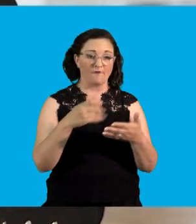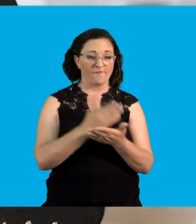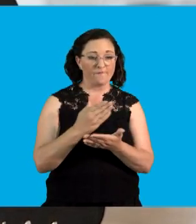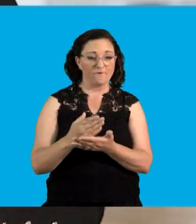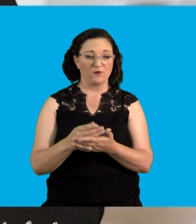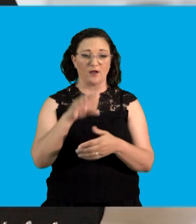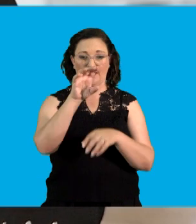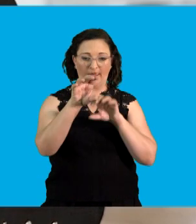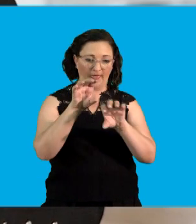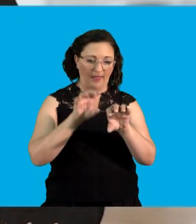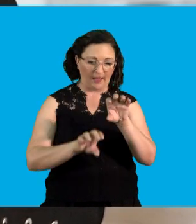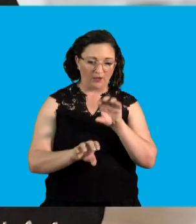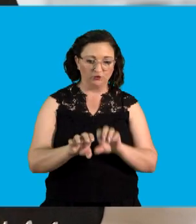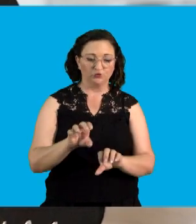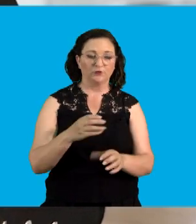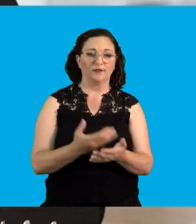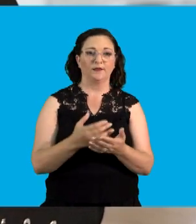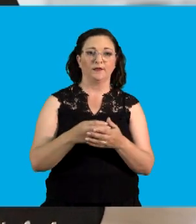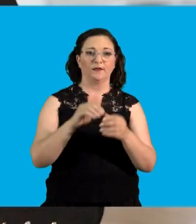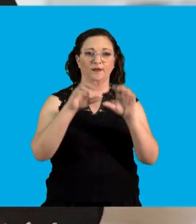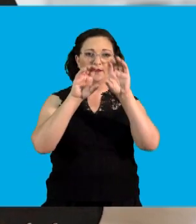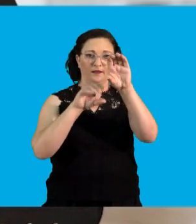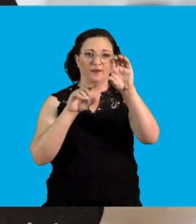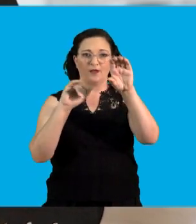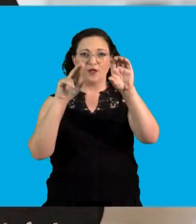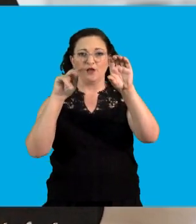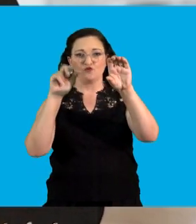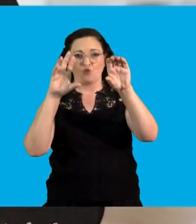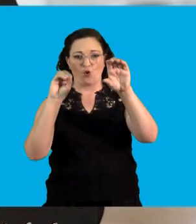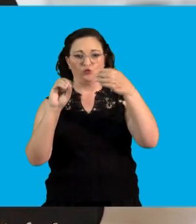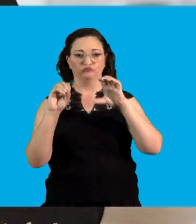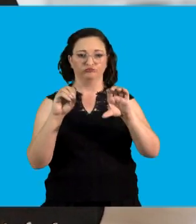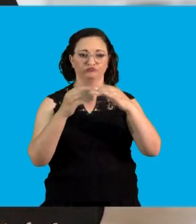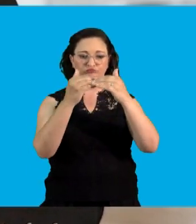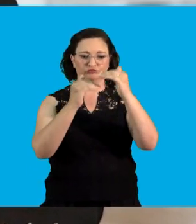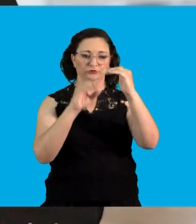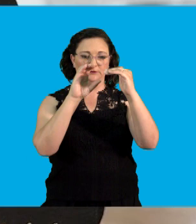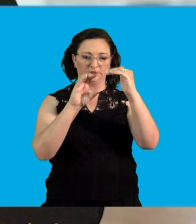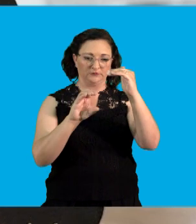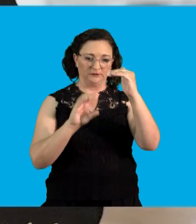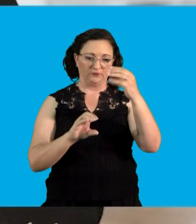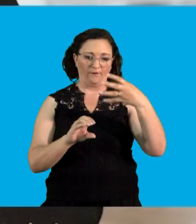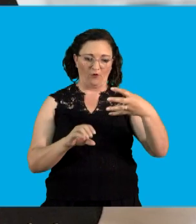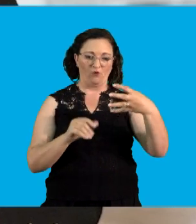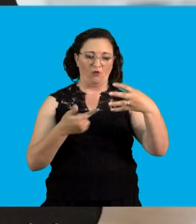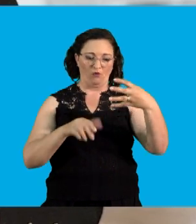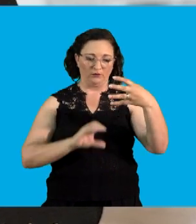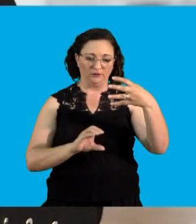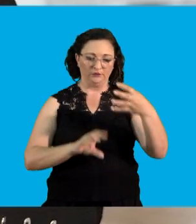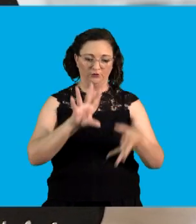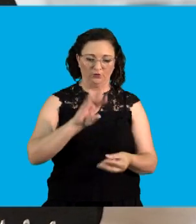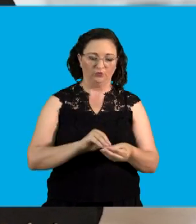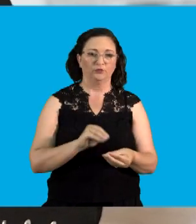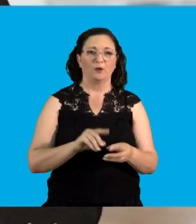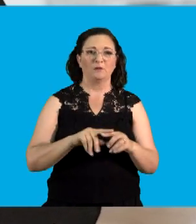facts, your layout, which is your introduction and conclusion. It must have information. You've got your A, which is your analysis. We need to check that